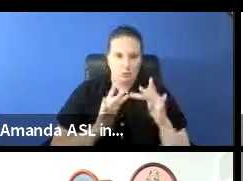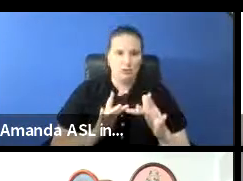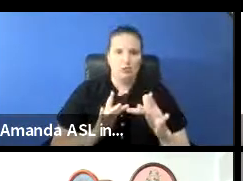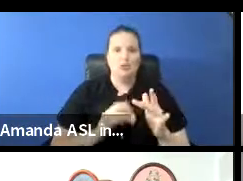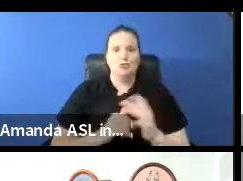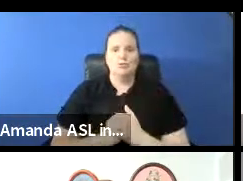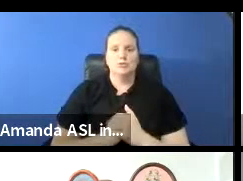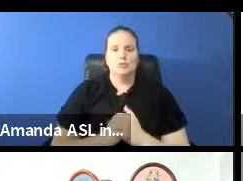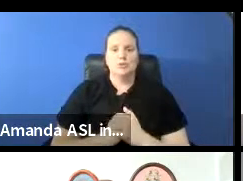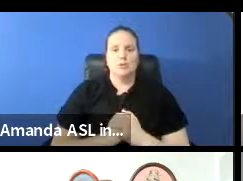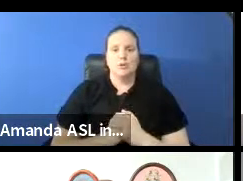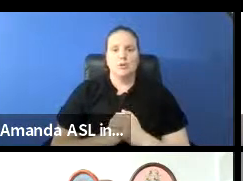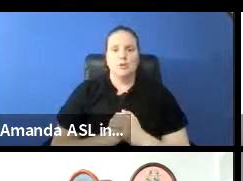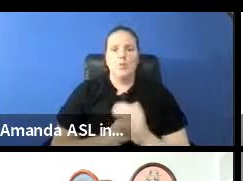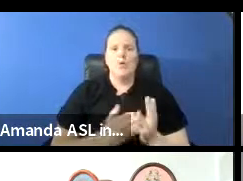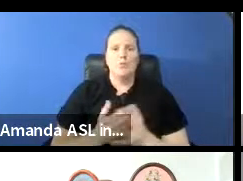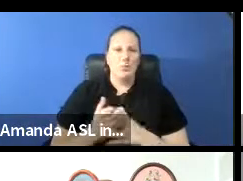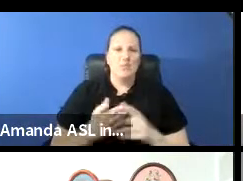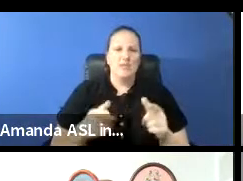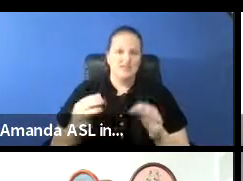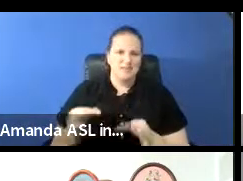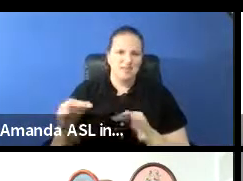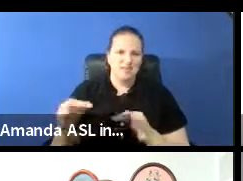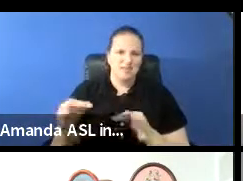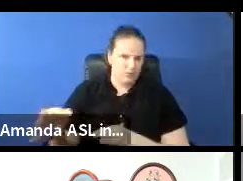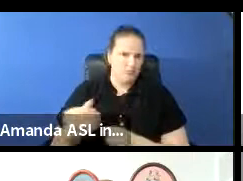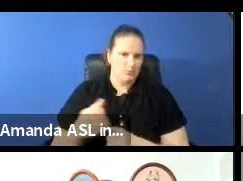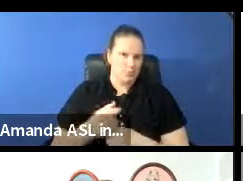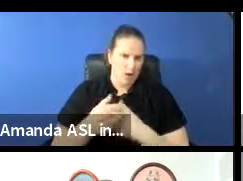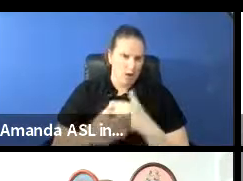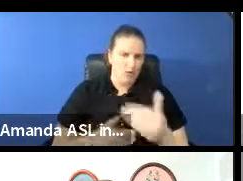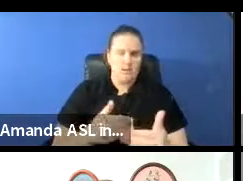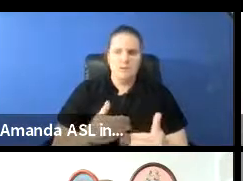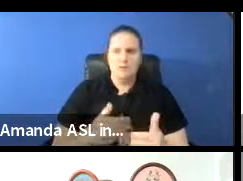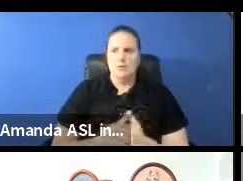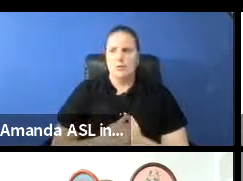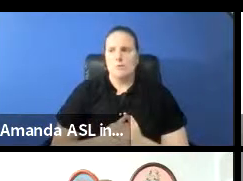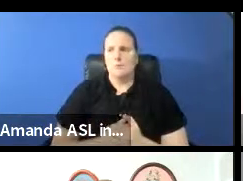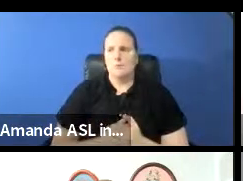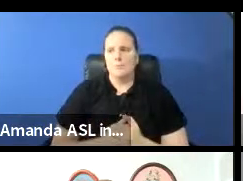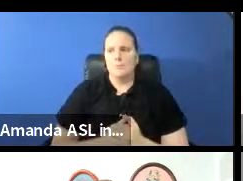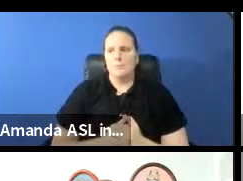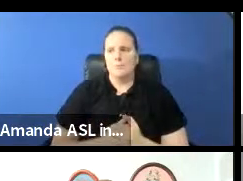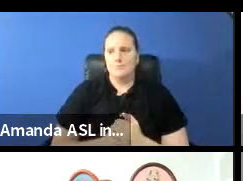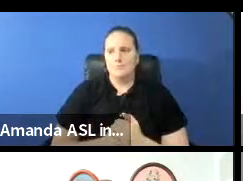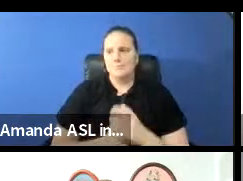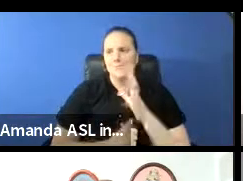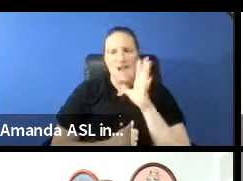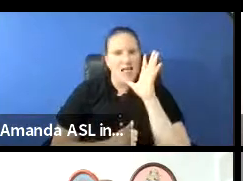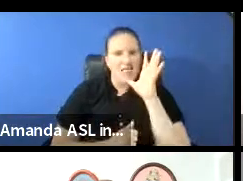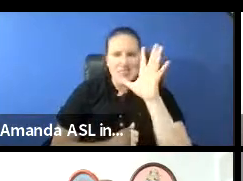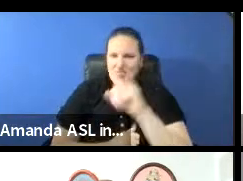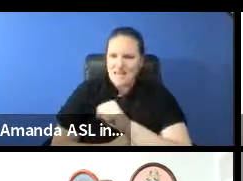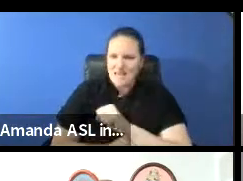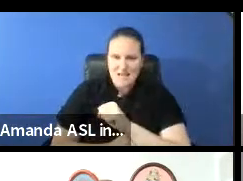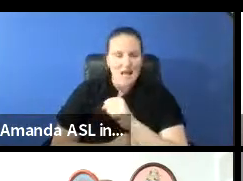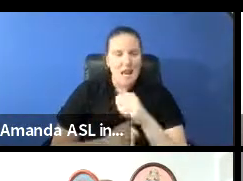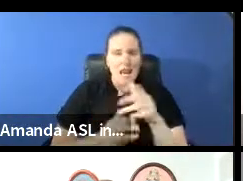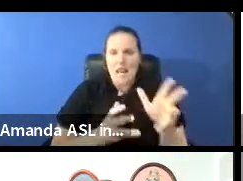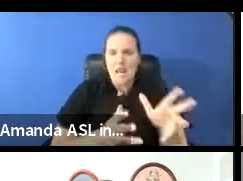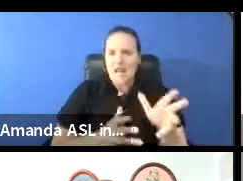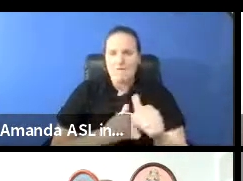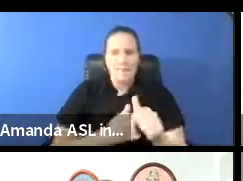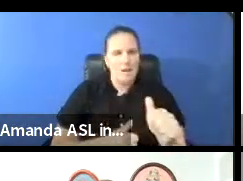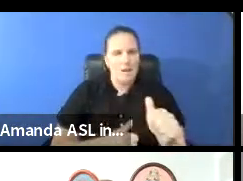are going through this decision-making process. So we're not going to leave anybody behind, and every voice